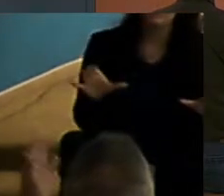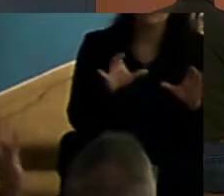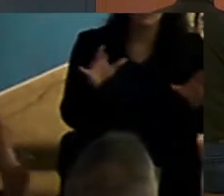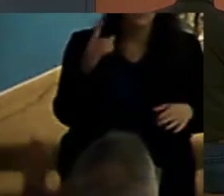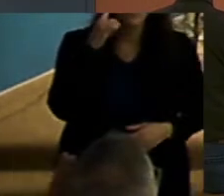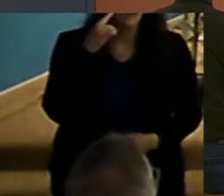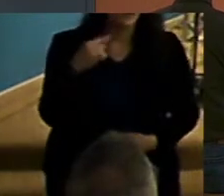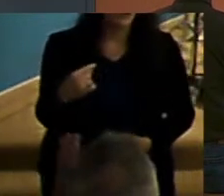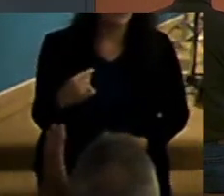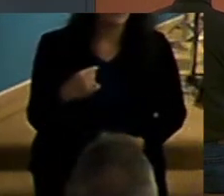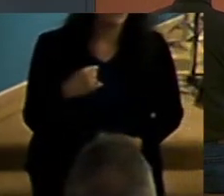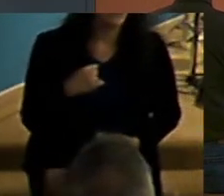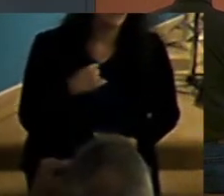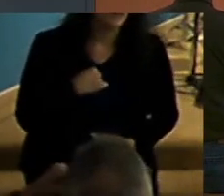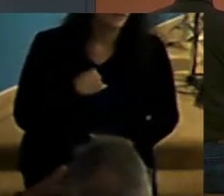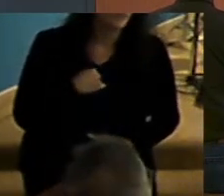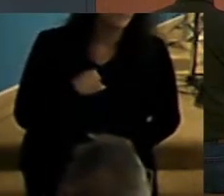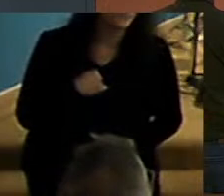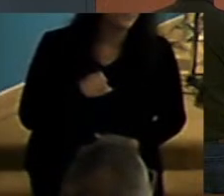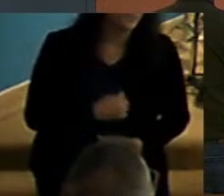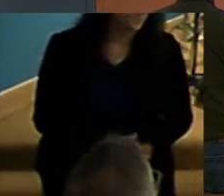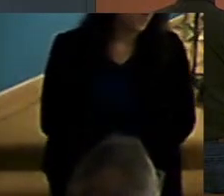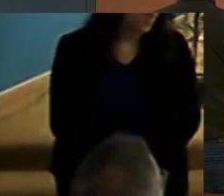You've done for me.